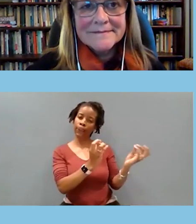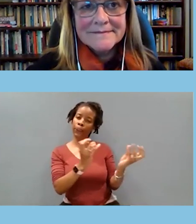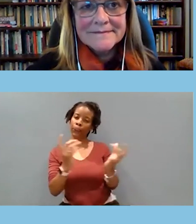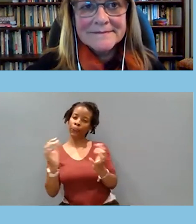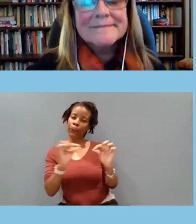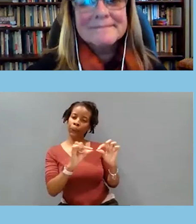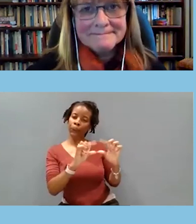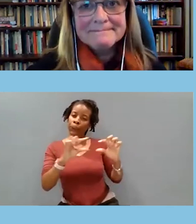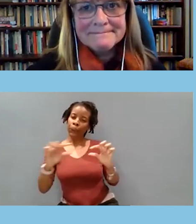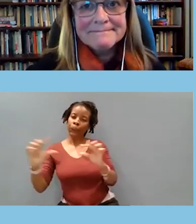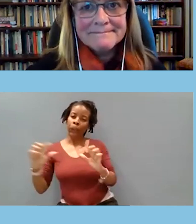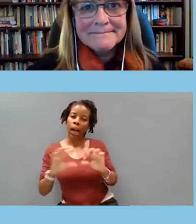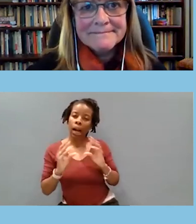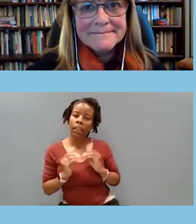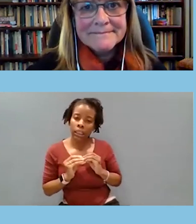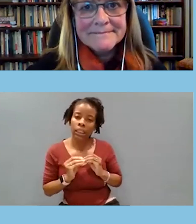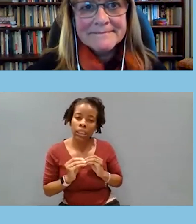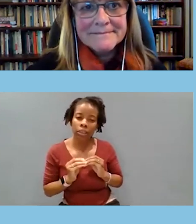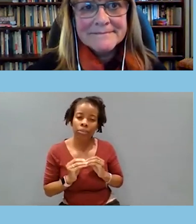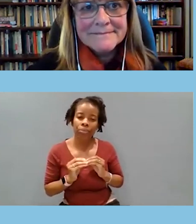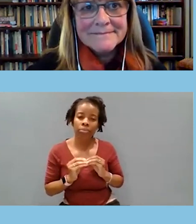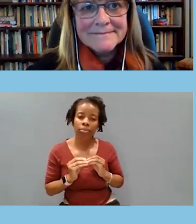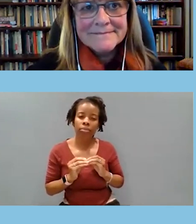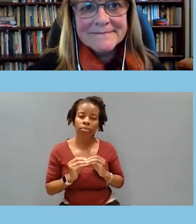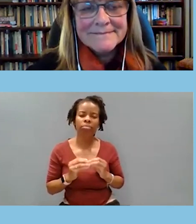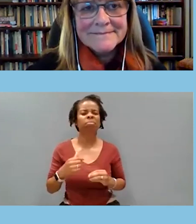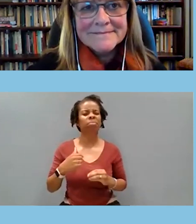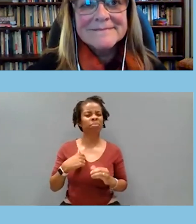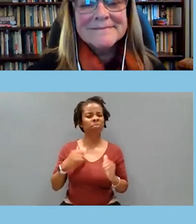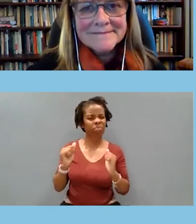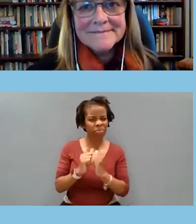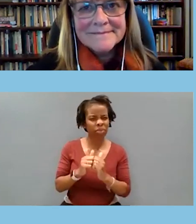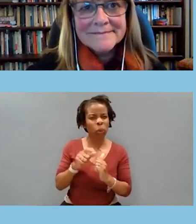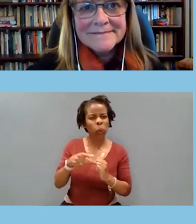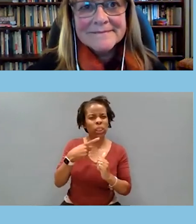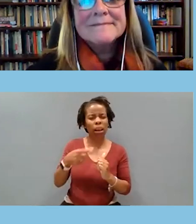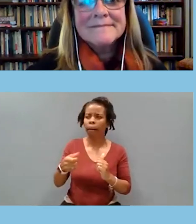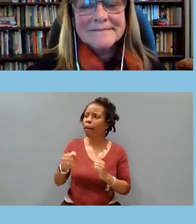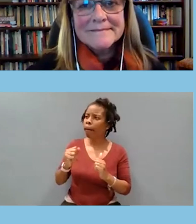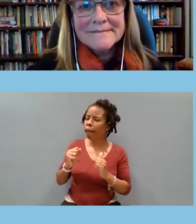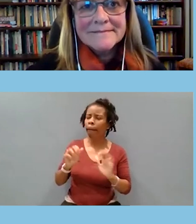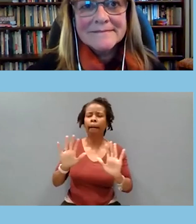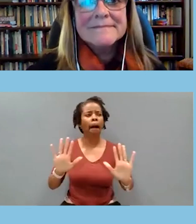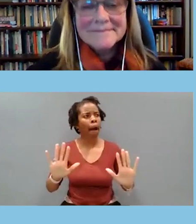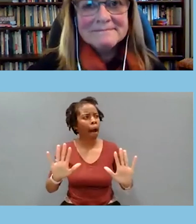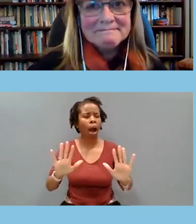outcome. So I really kind of like that nod to slowing down, and it's a way of reflective moment.